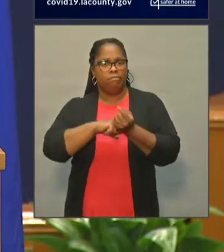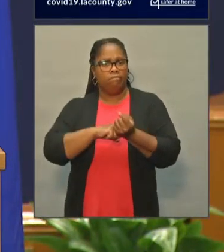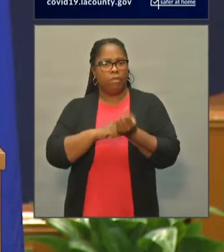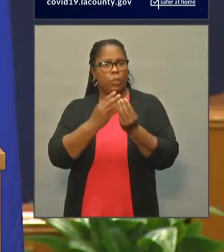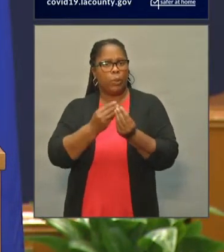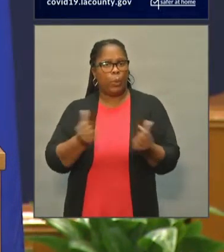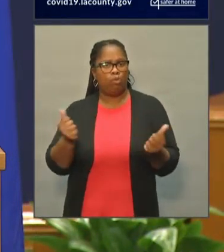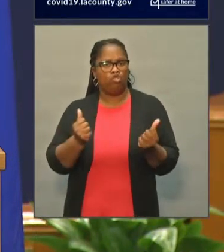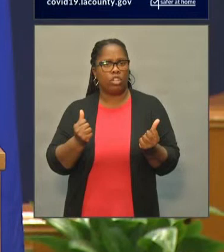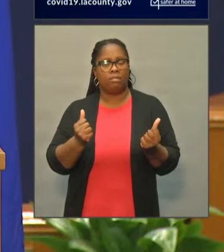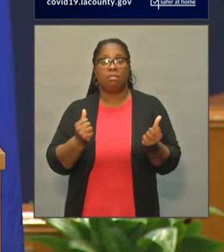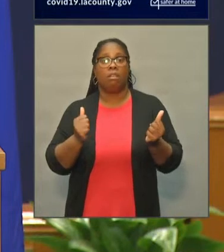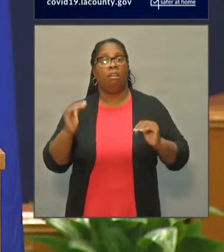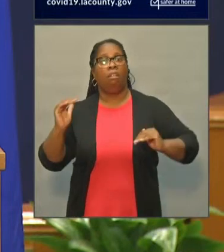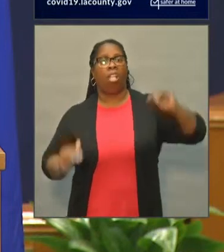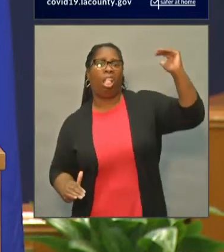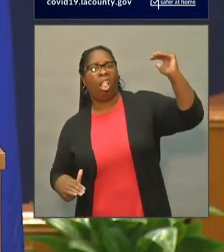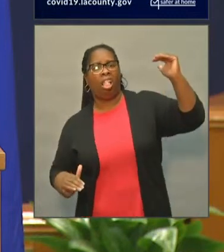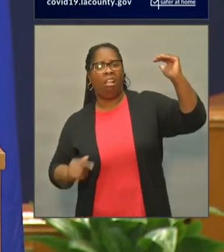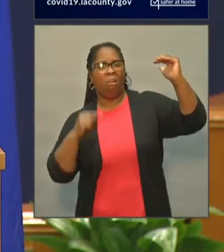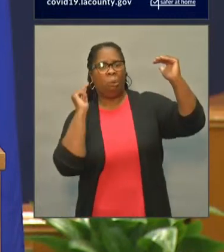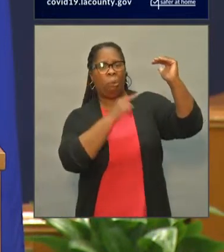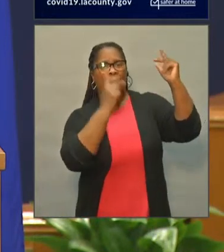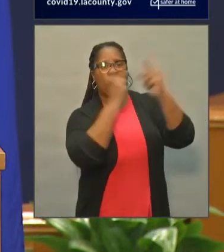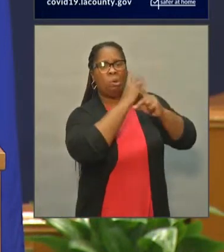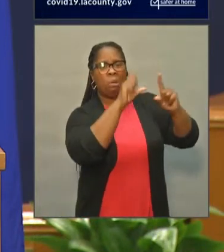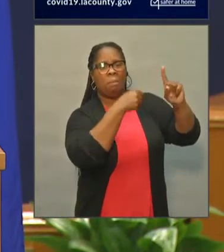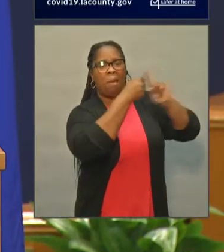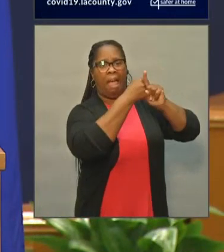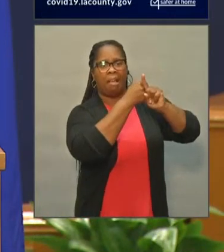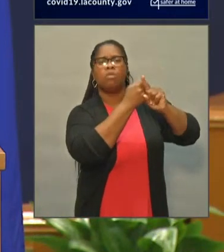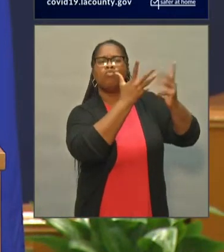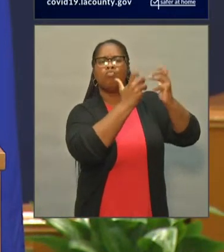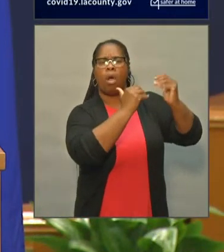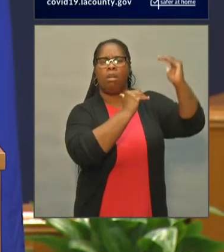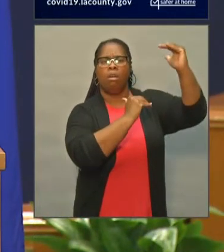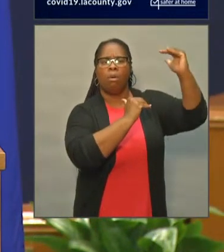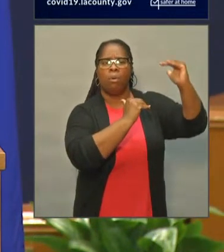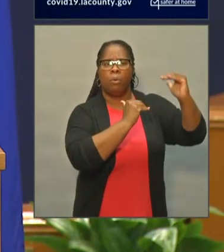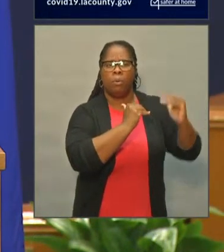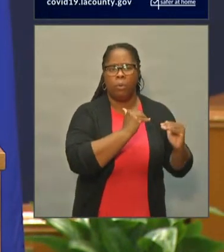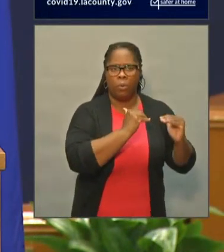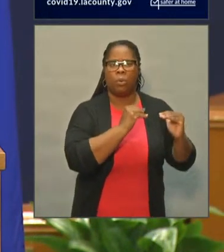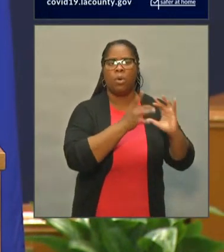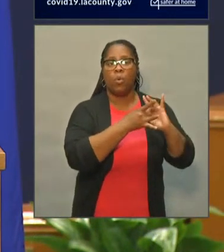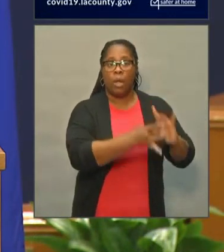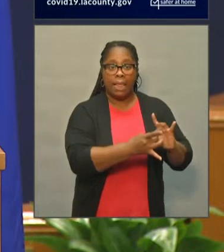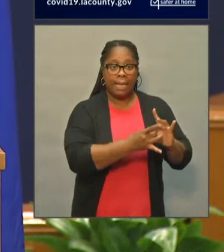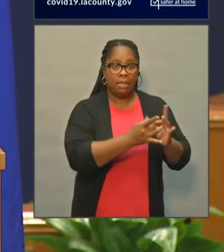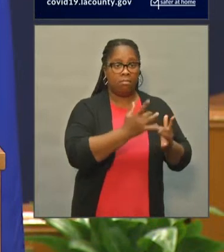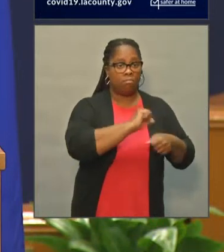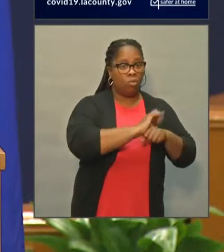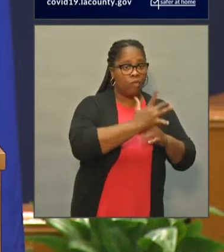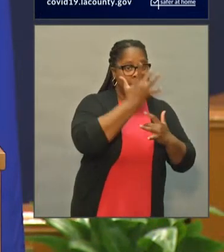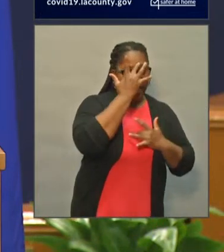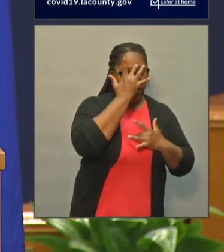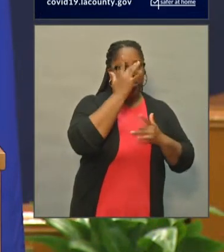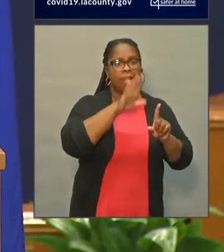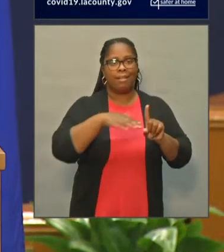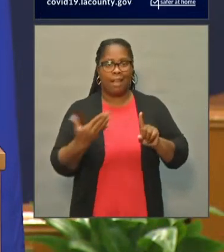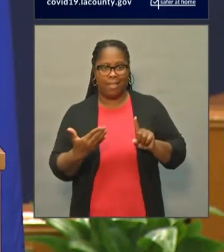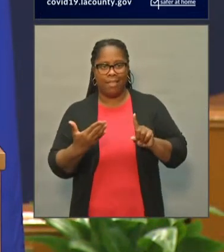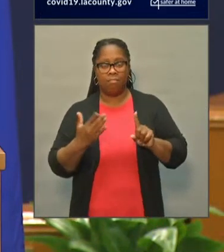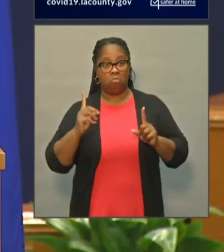infection rates, the rates of serious illness, and the mortality rates. To date, we've conducted 47